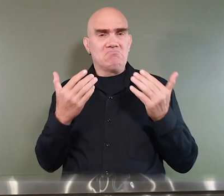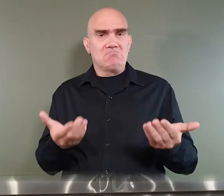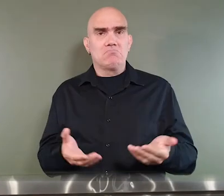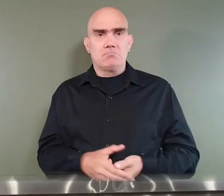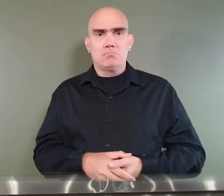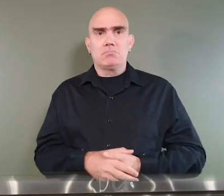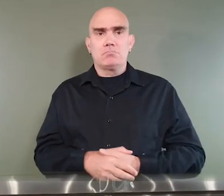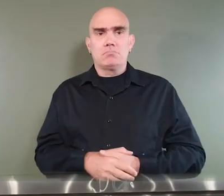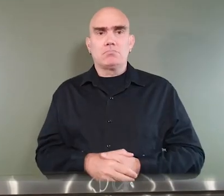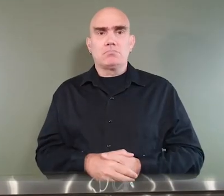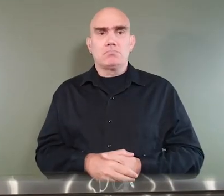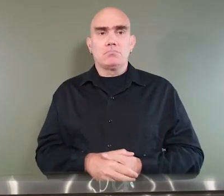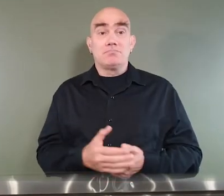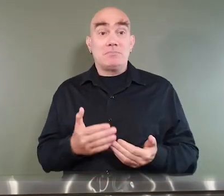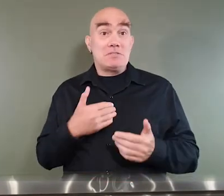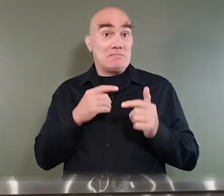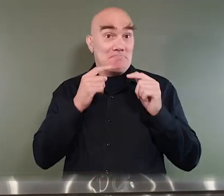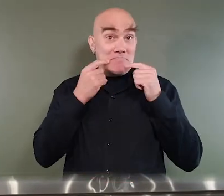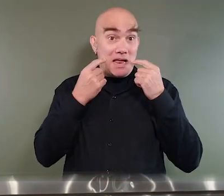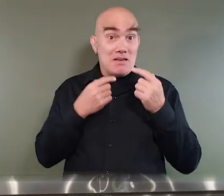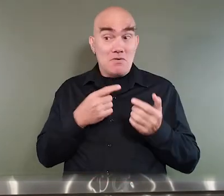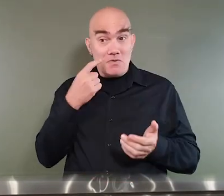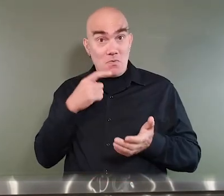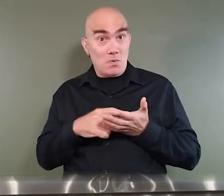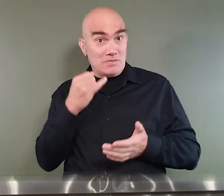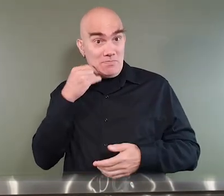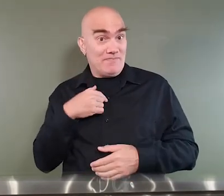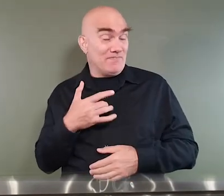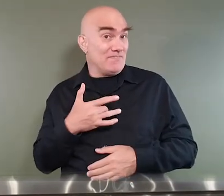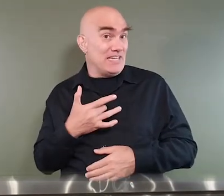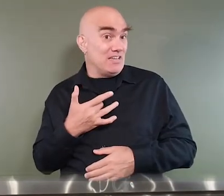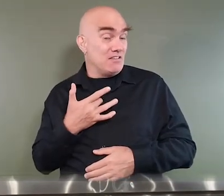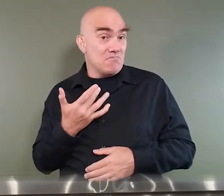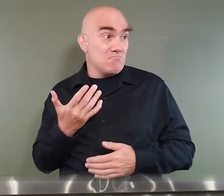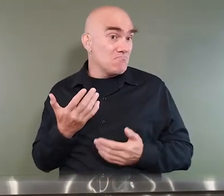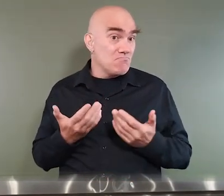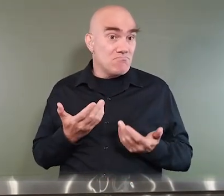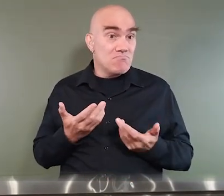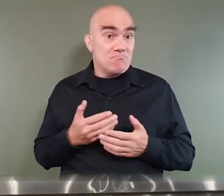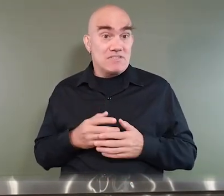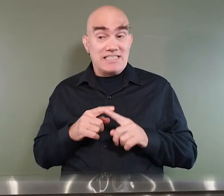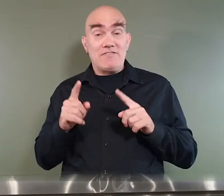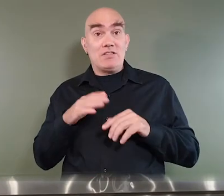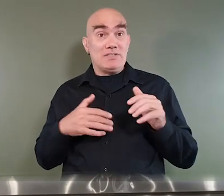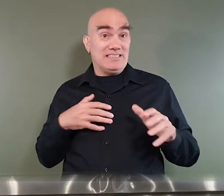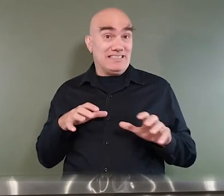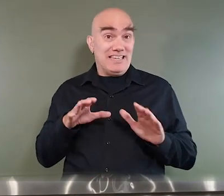Maybe we're smiling, noticing if we feel different than we did a half hour ago.